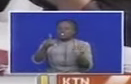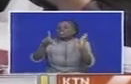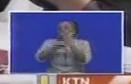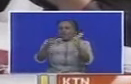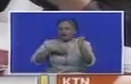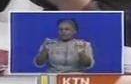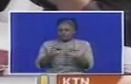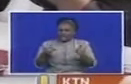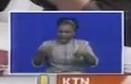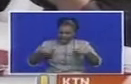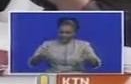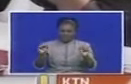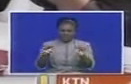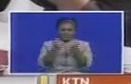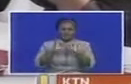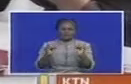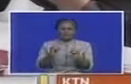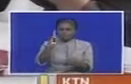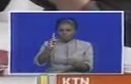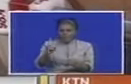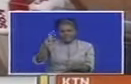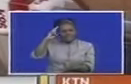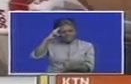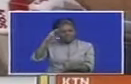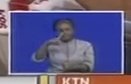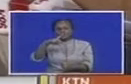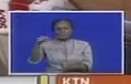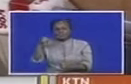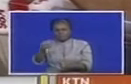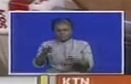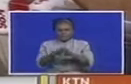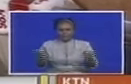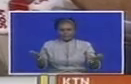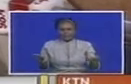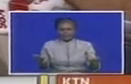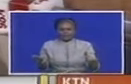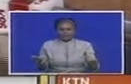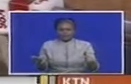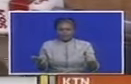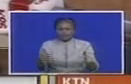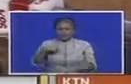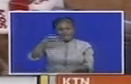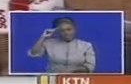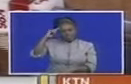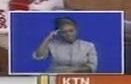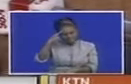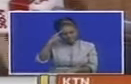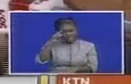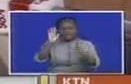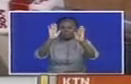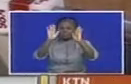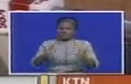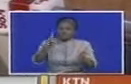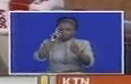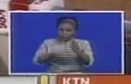which will not allow to happen. One of the reasons we are going to Washington is about these lands. And I think the essence is that